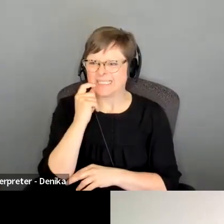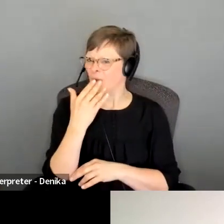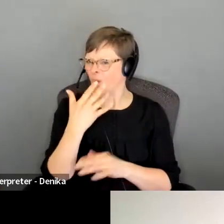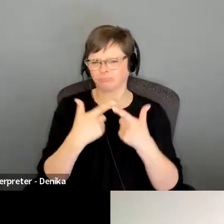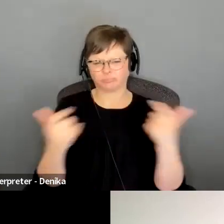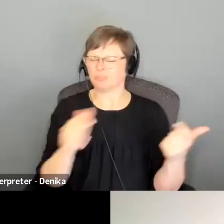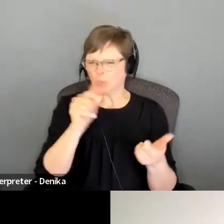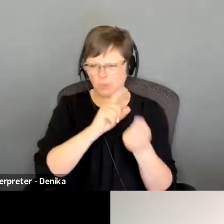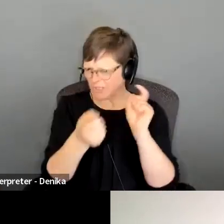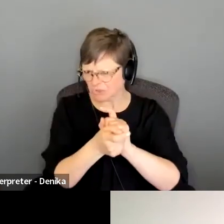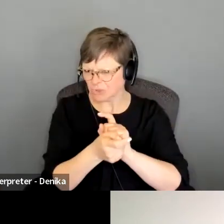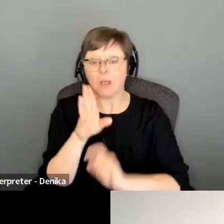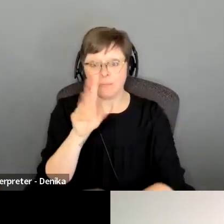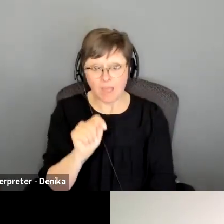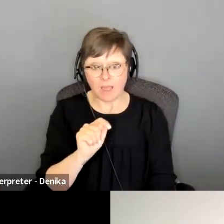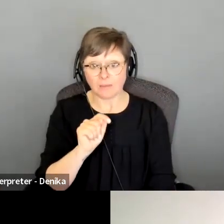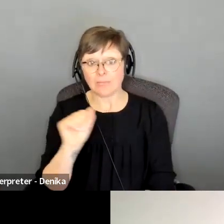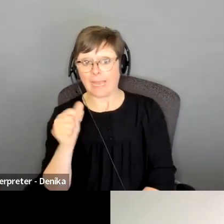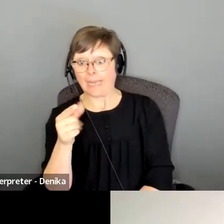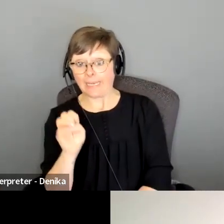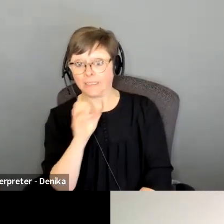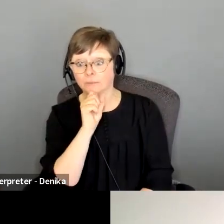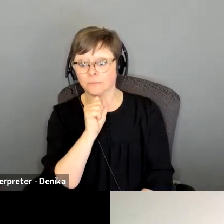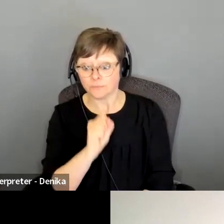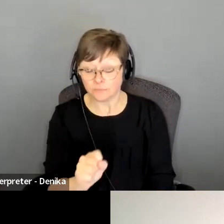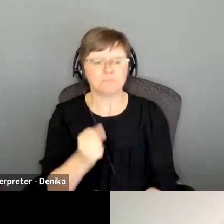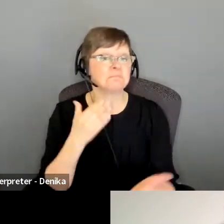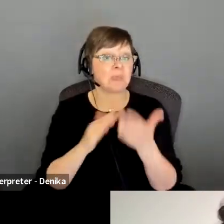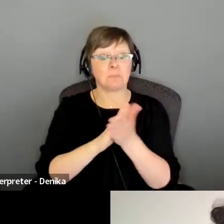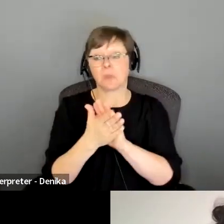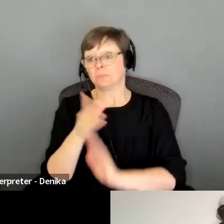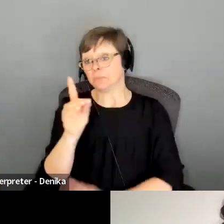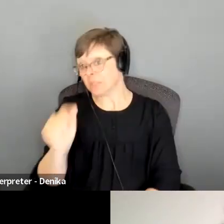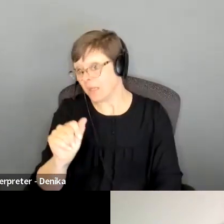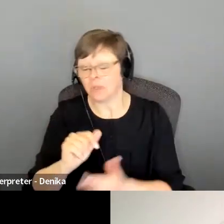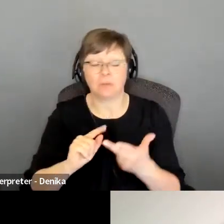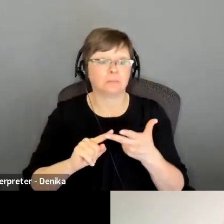tone, but we will age. We may become disabled. We may,